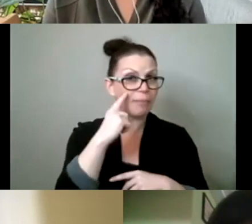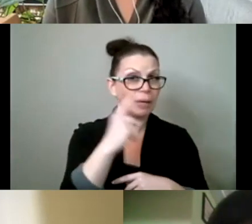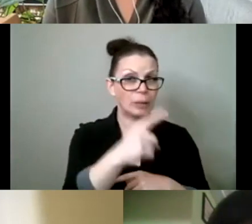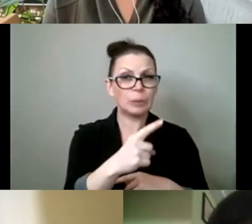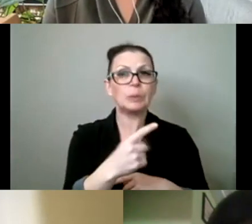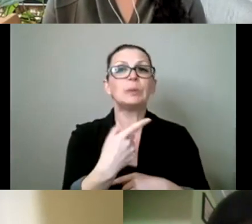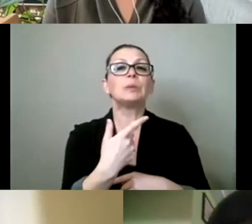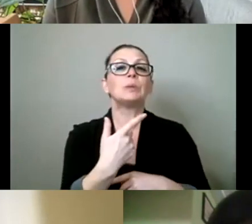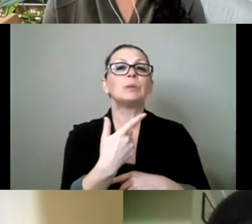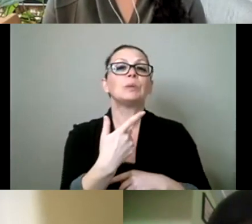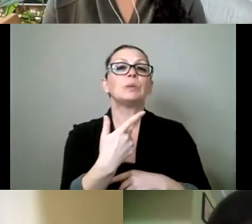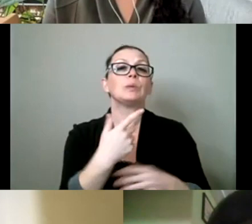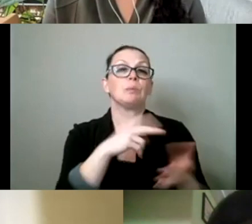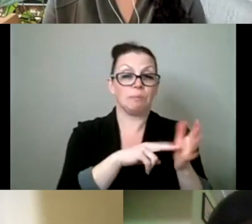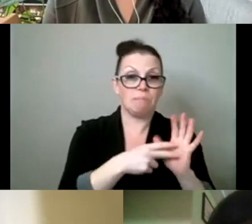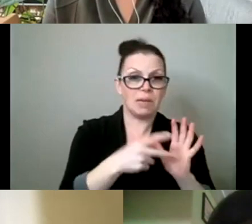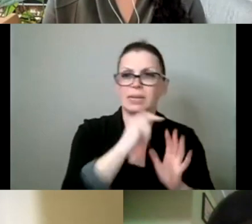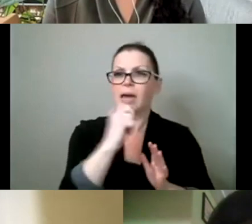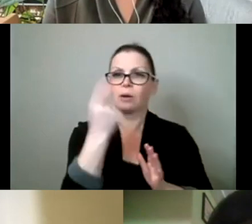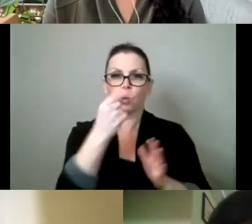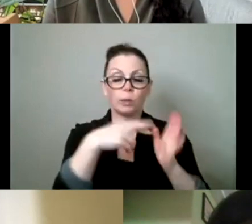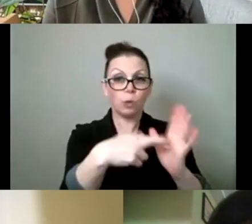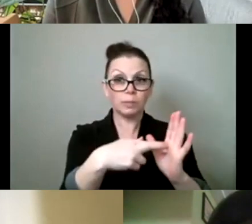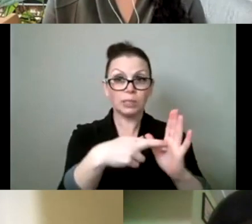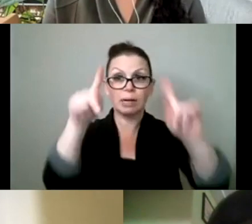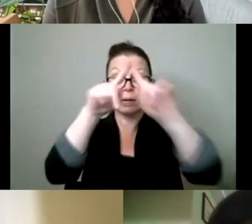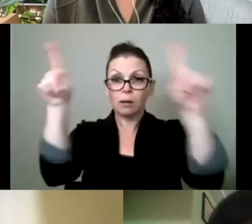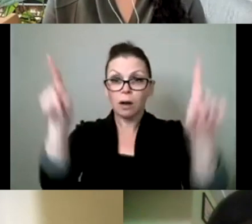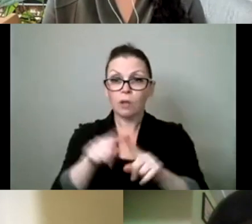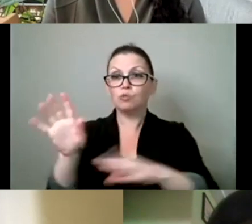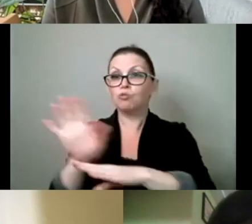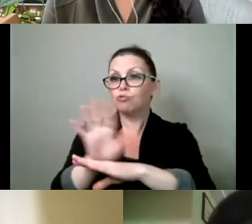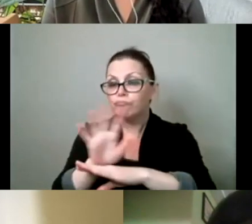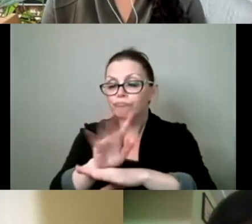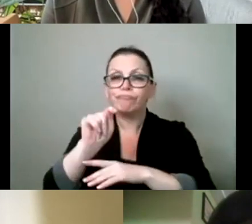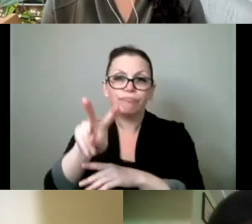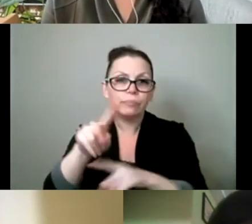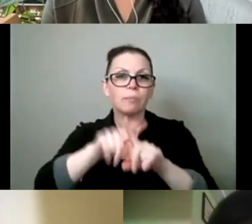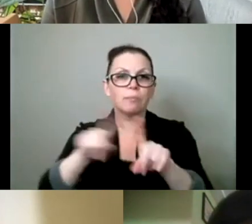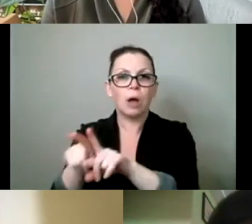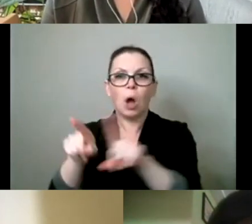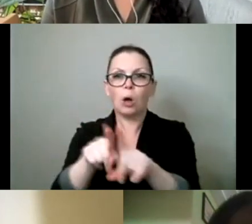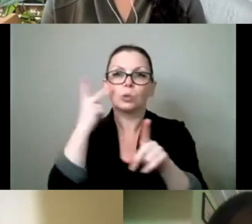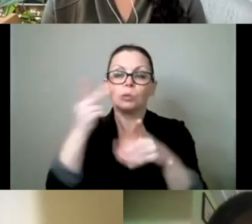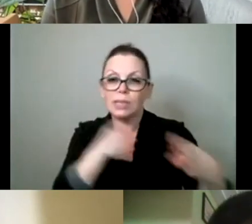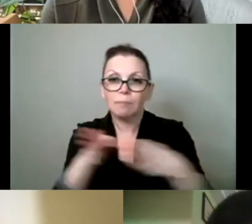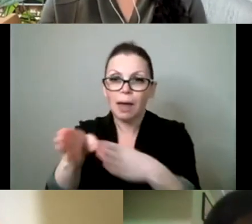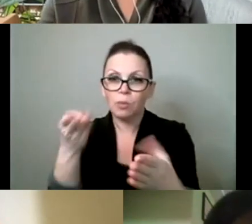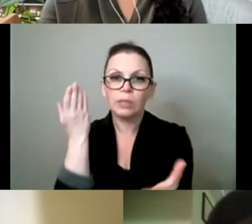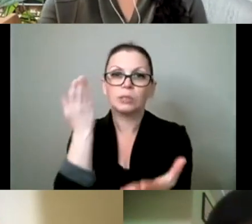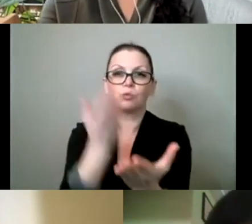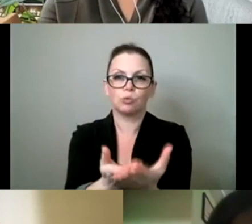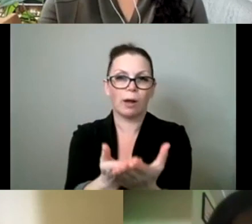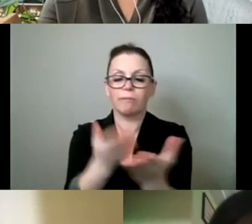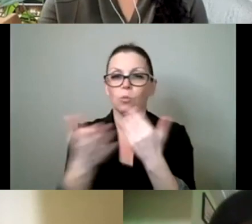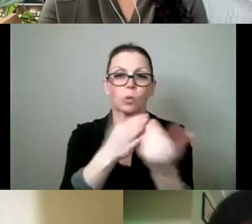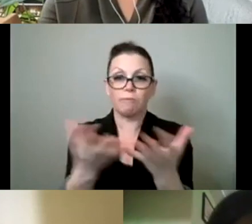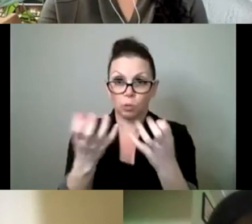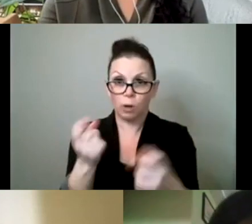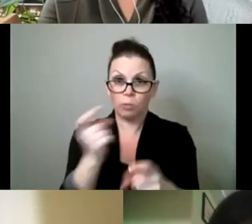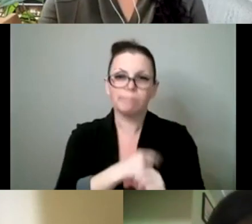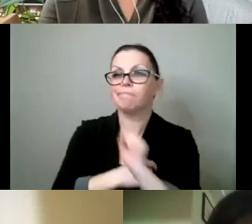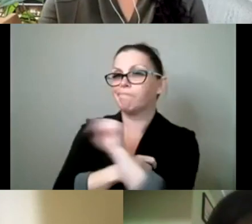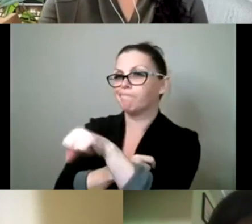I think what you're saying is that not only representation on screen, but representation in terms of seeing a pathway to being what you can be. Absolutely.